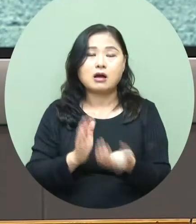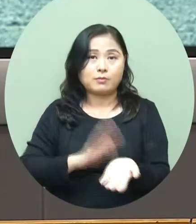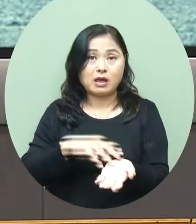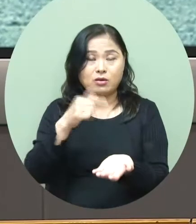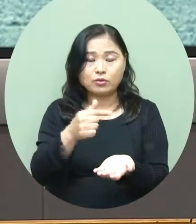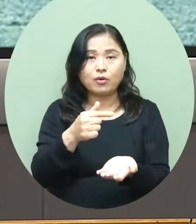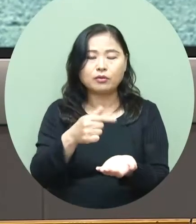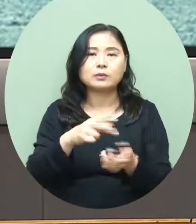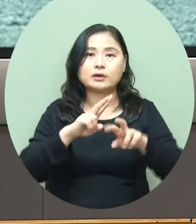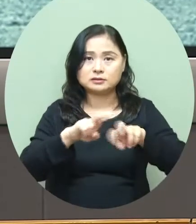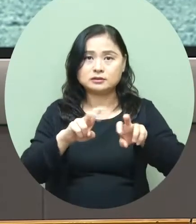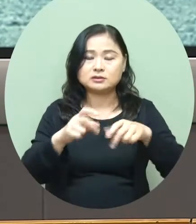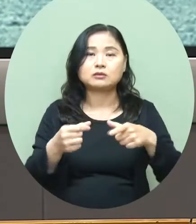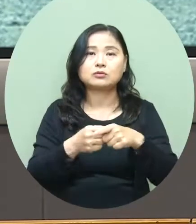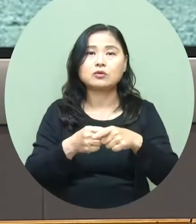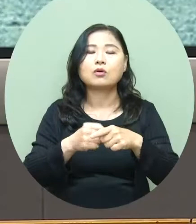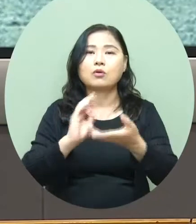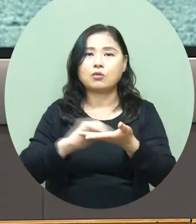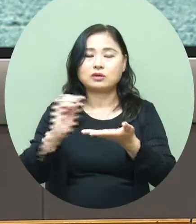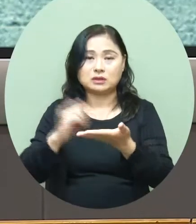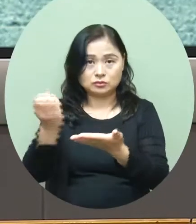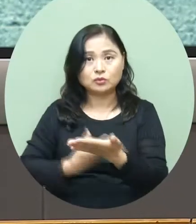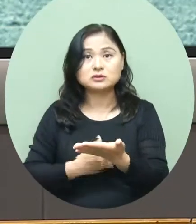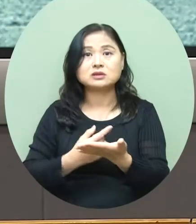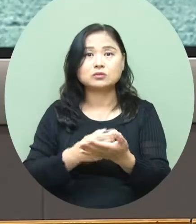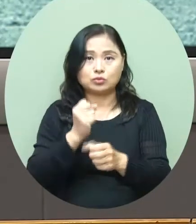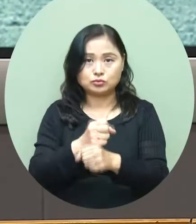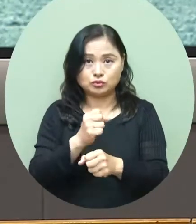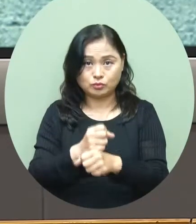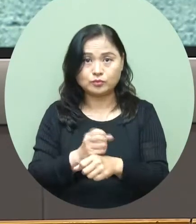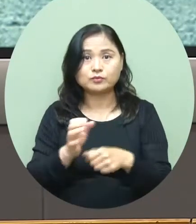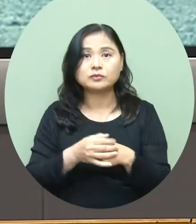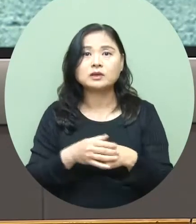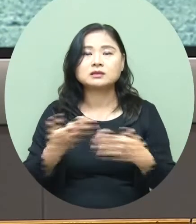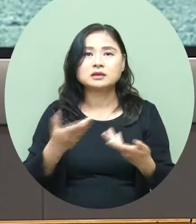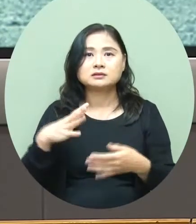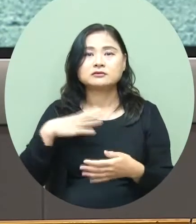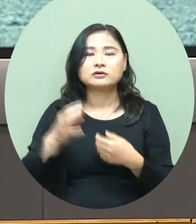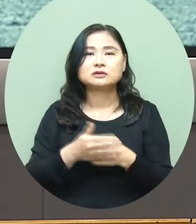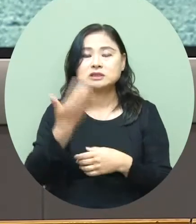school, we will conduct investigation, we will take public health measures.